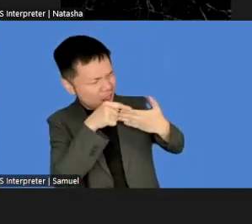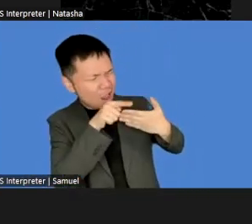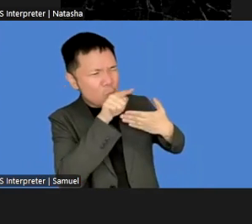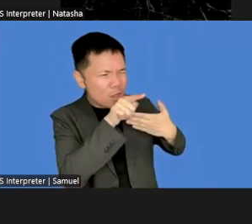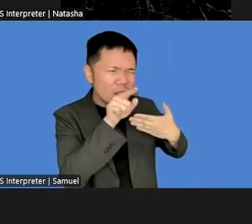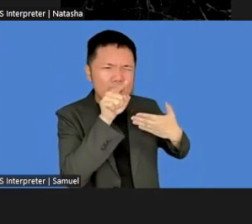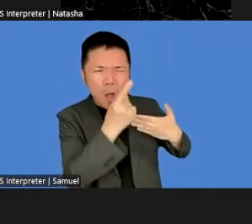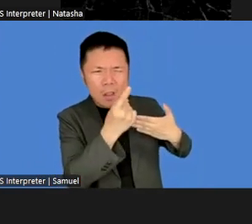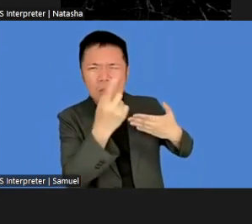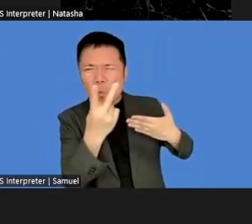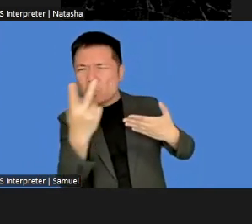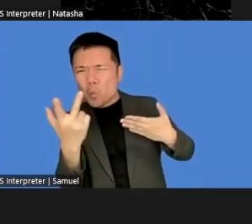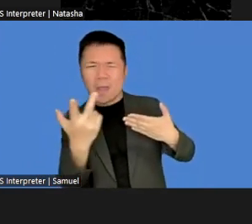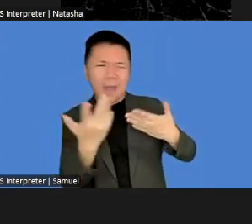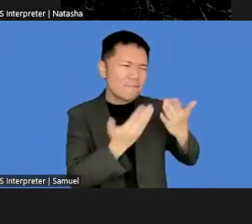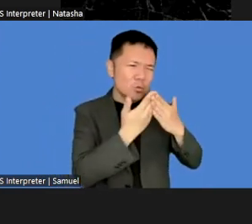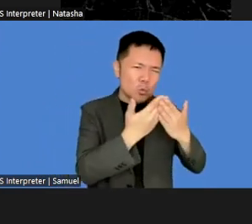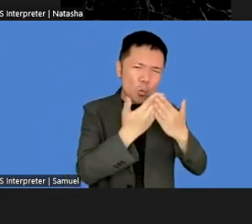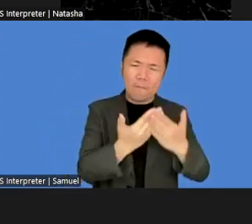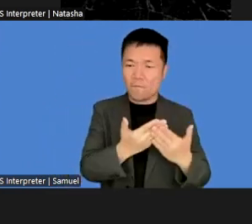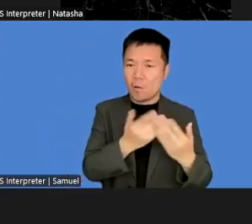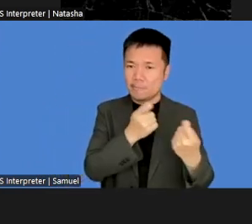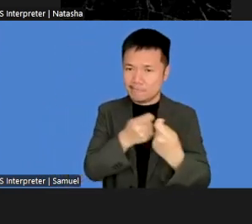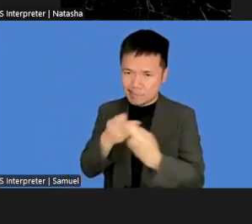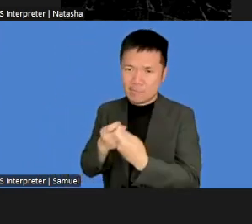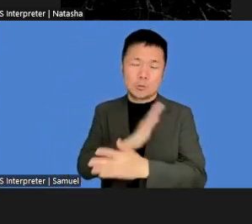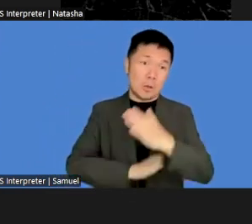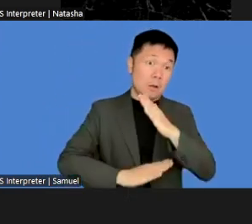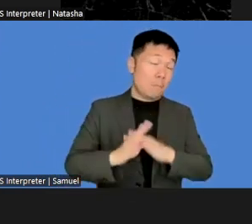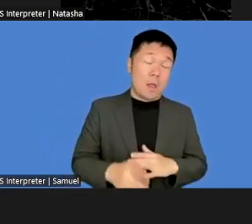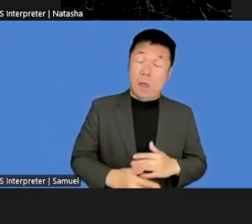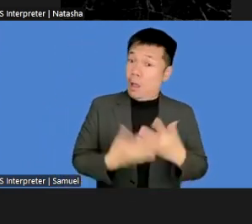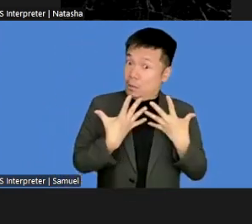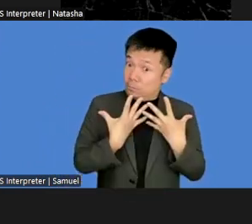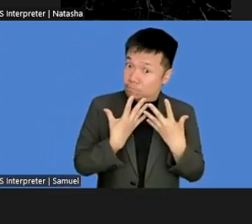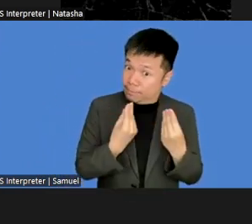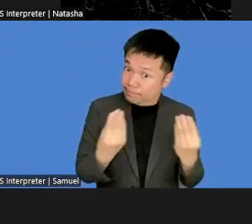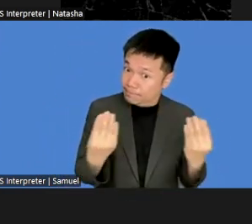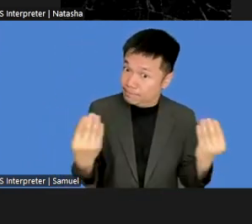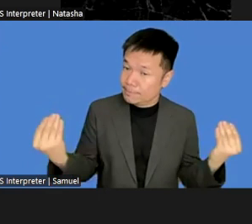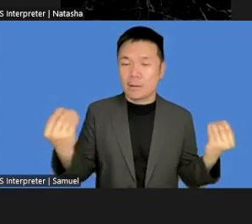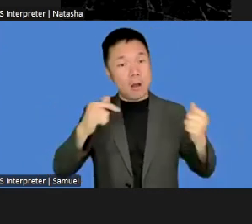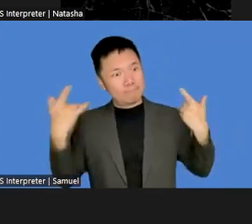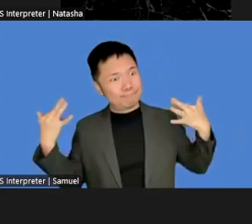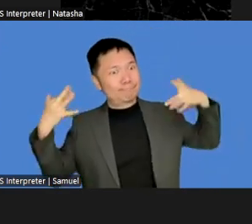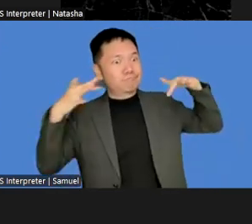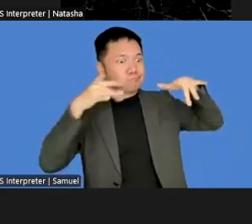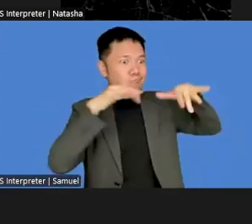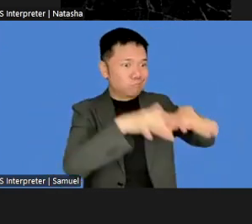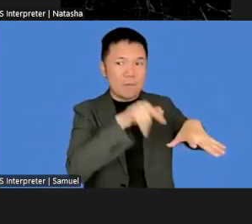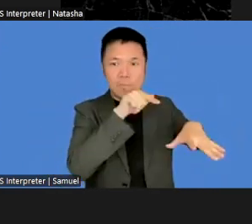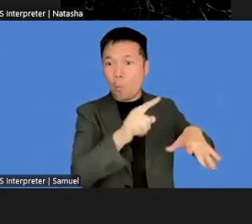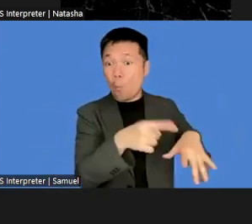disabilities within the province. So you have millions and millions and millions of children within the province, all attending the same school and some coming from outside.